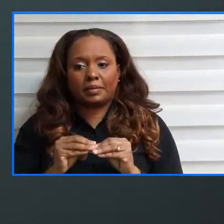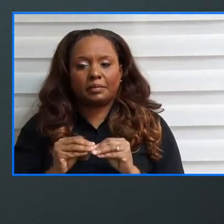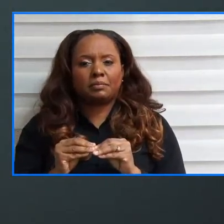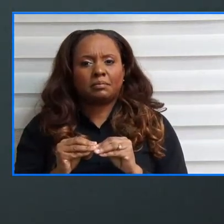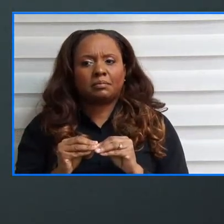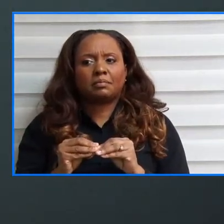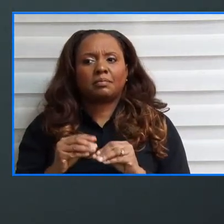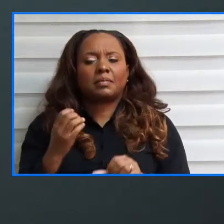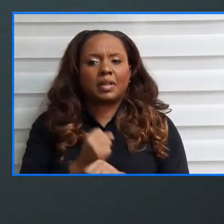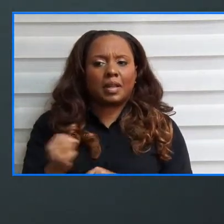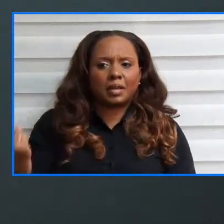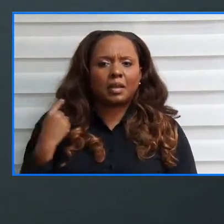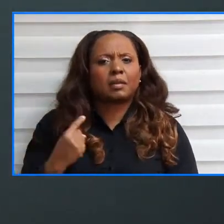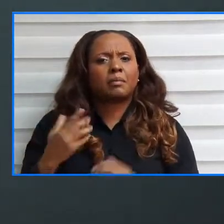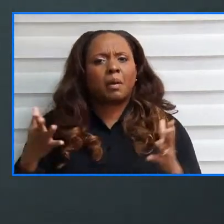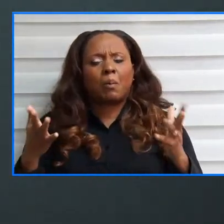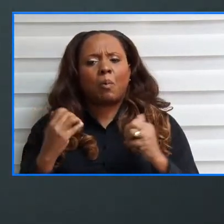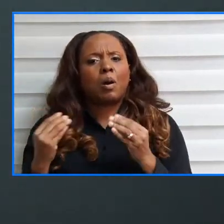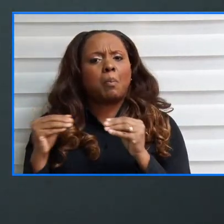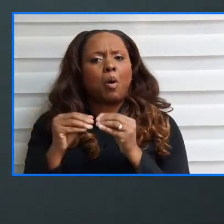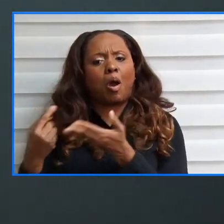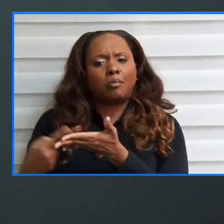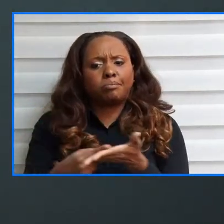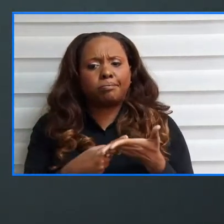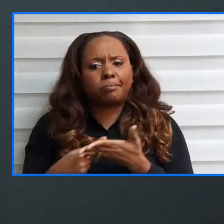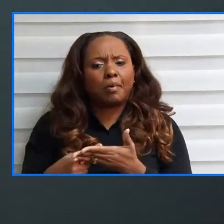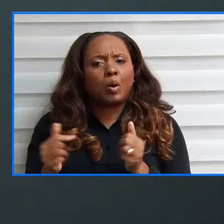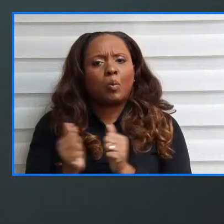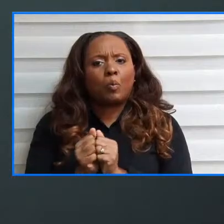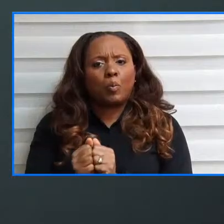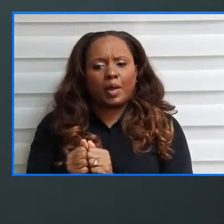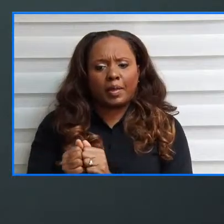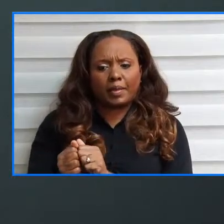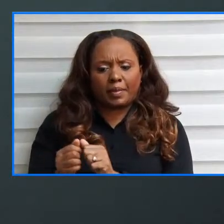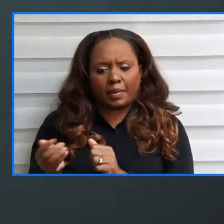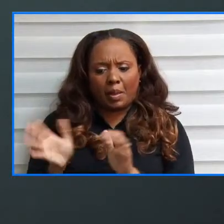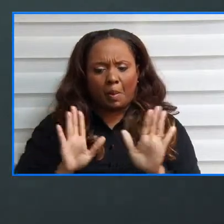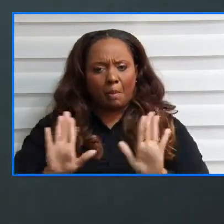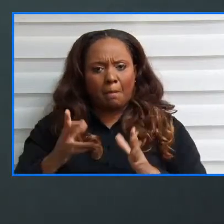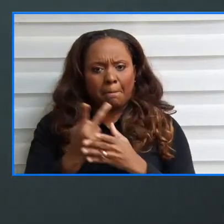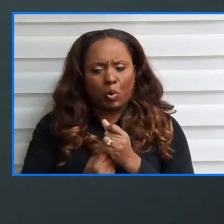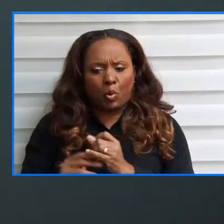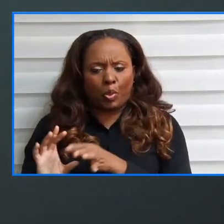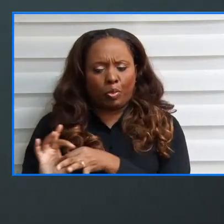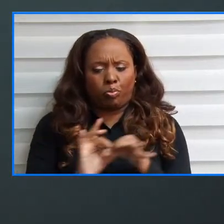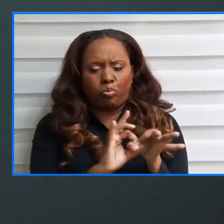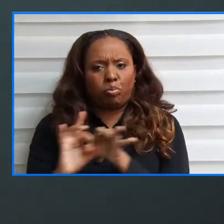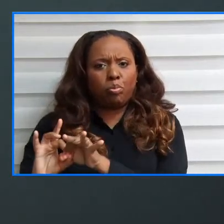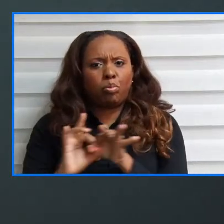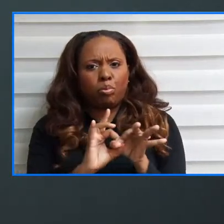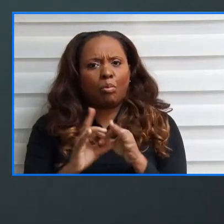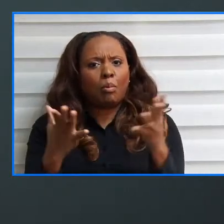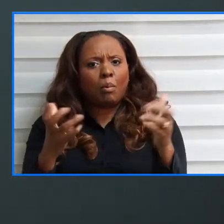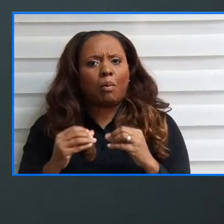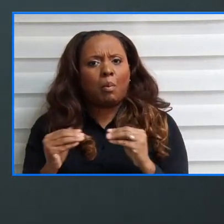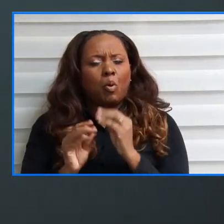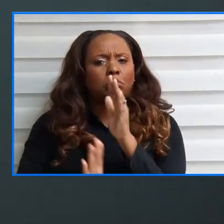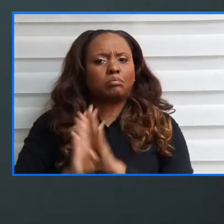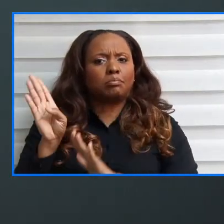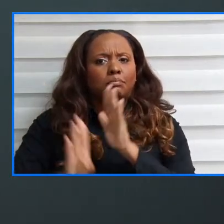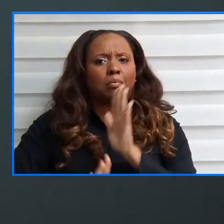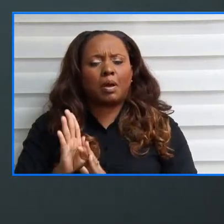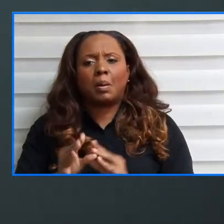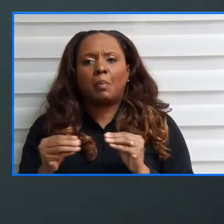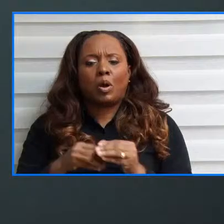continue aligning our priorities and spur more direct cooperation between the Caribbean